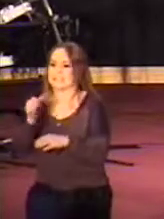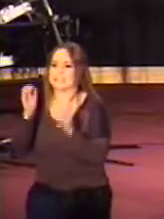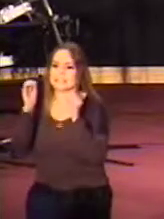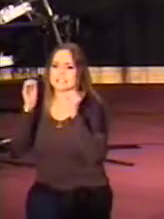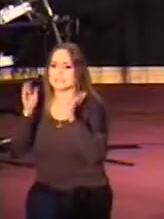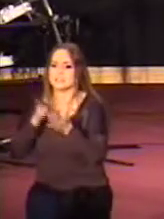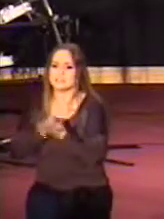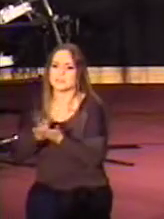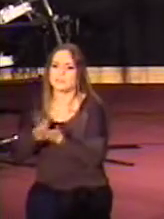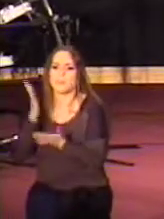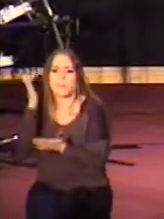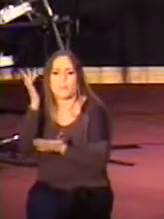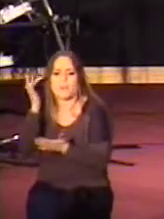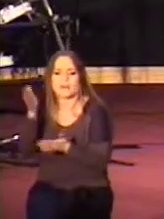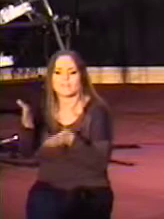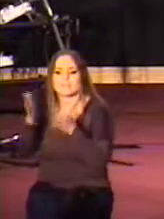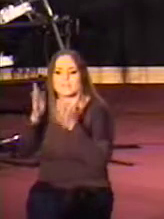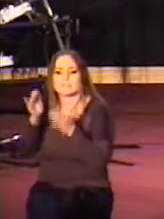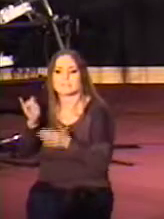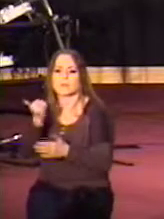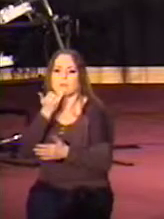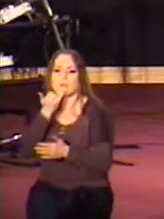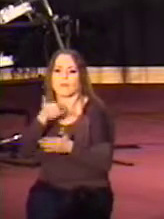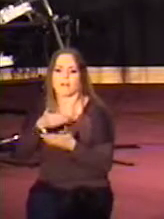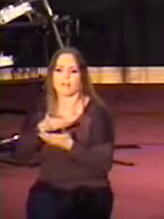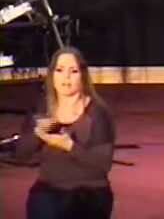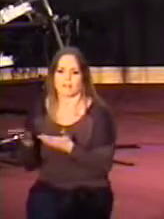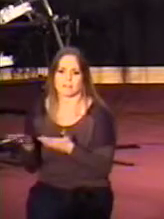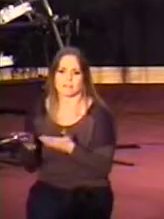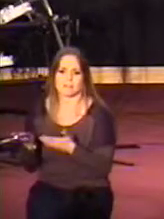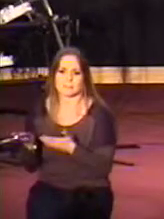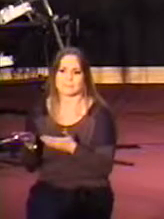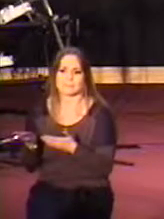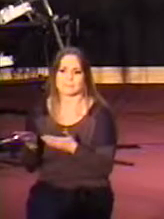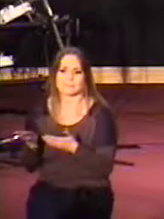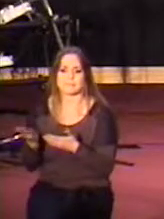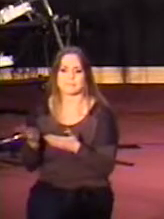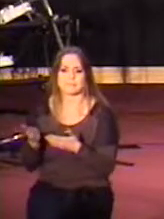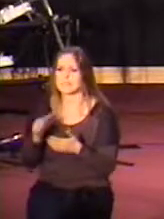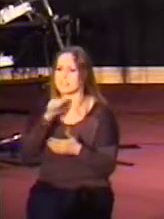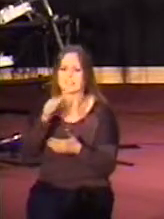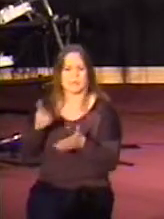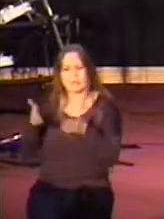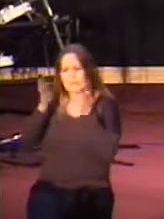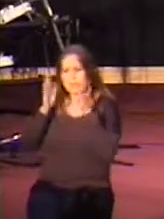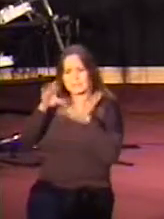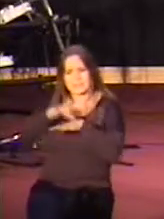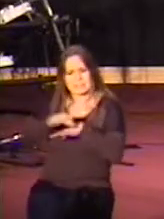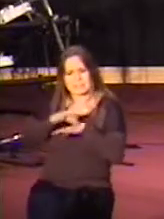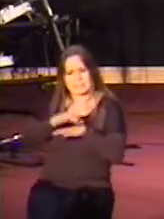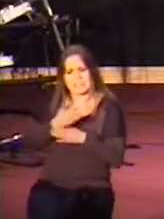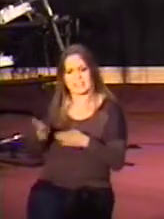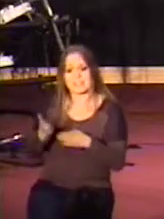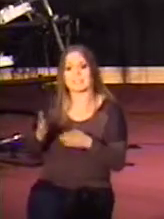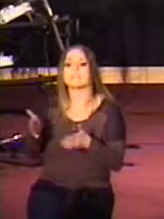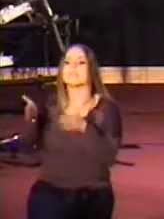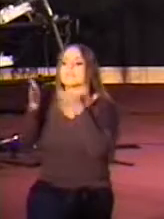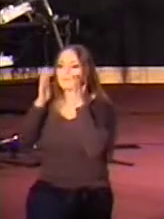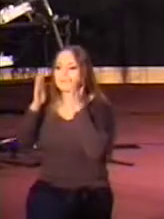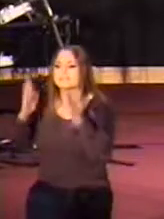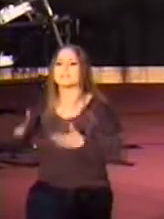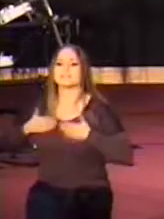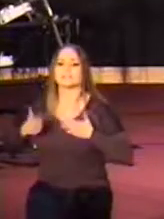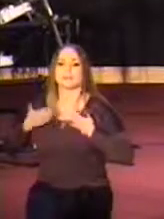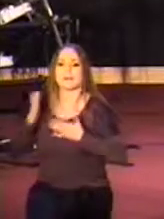you're focusing on the wrong thing. And so we've got to get our focus off of the earthly things and focus on our joy